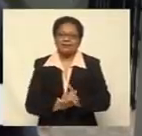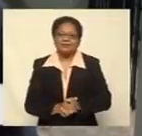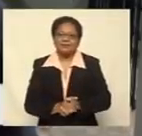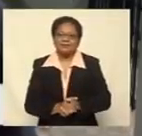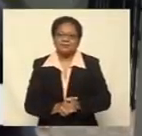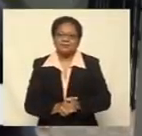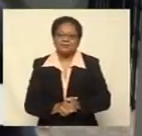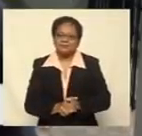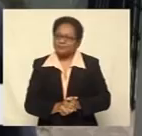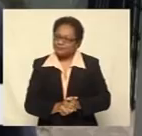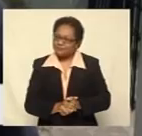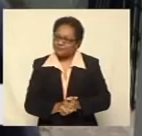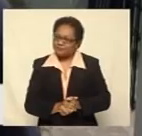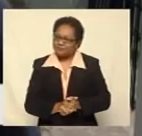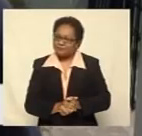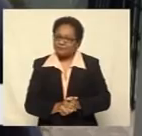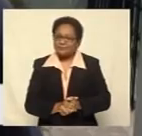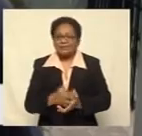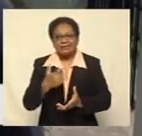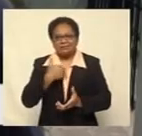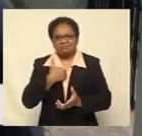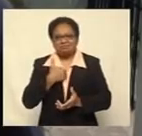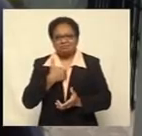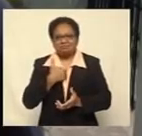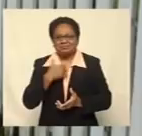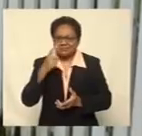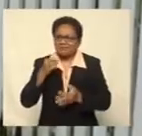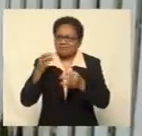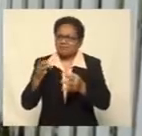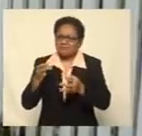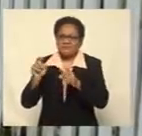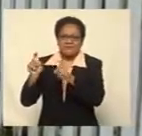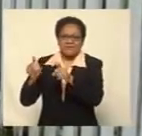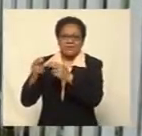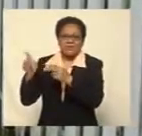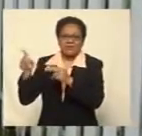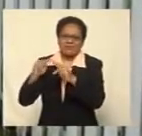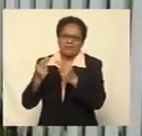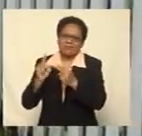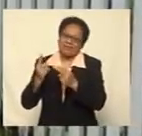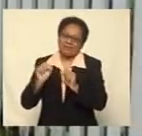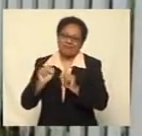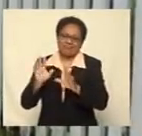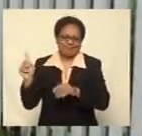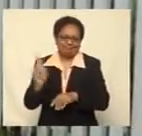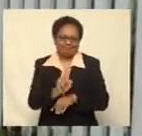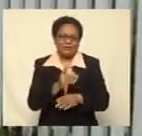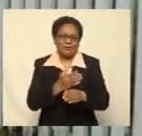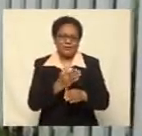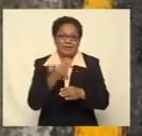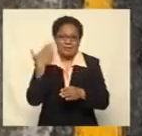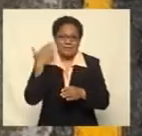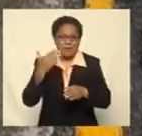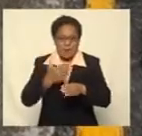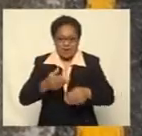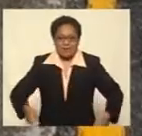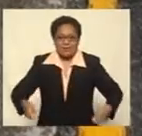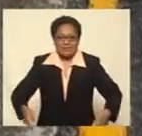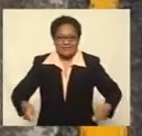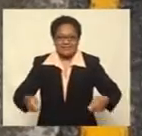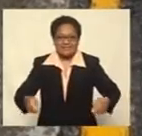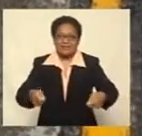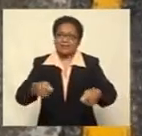spend for my family and myself. Turiva was a wheelbarrow boy at the supermarket for more than